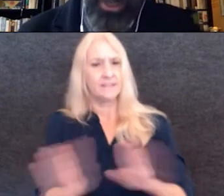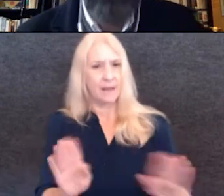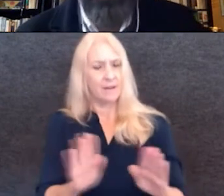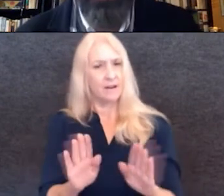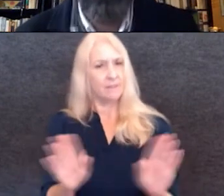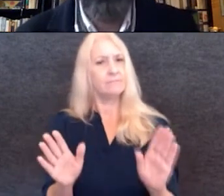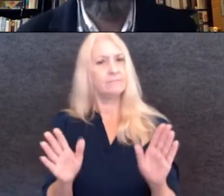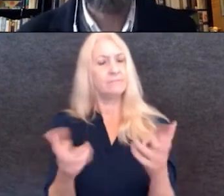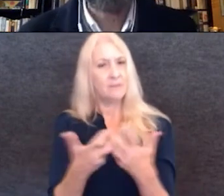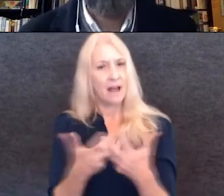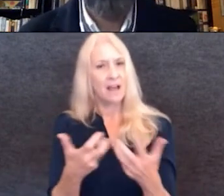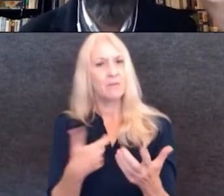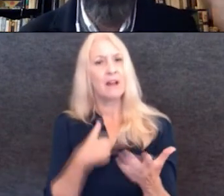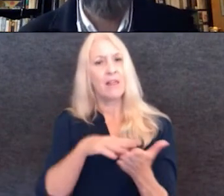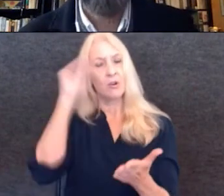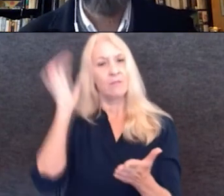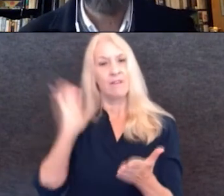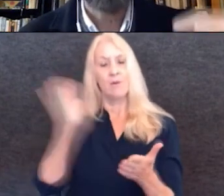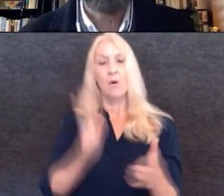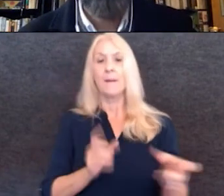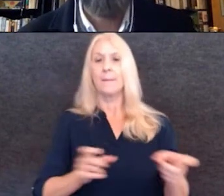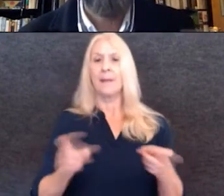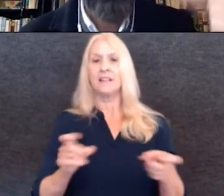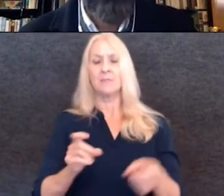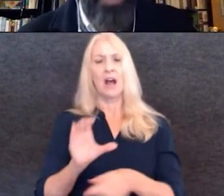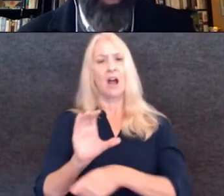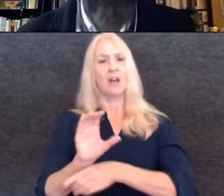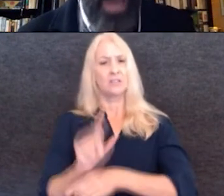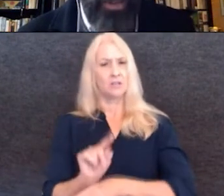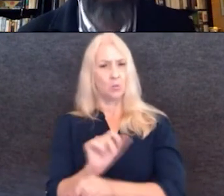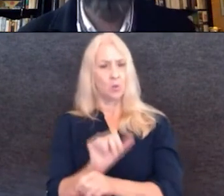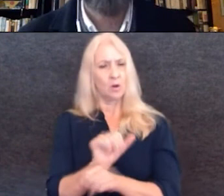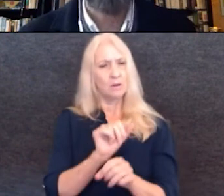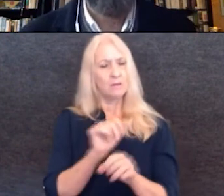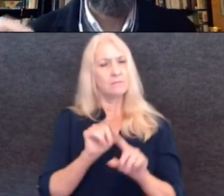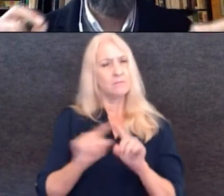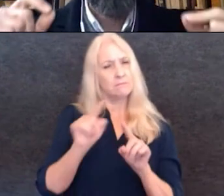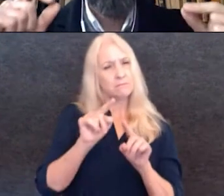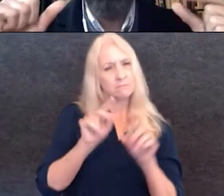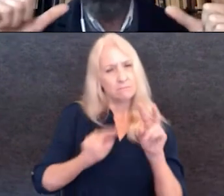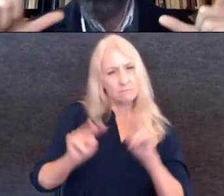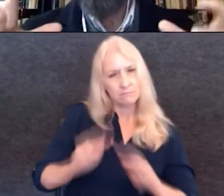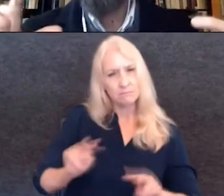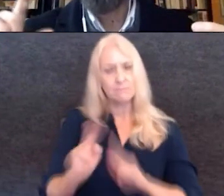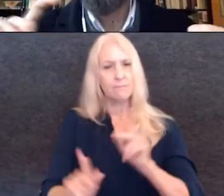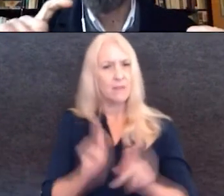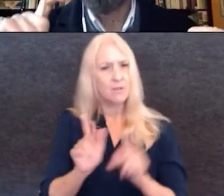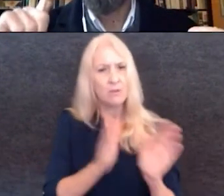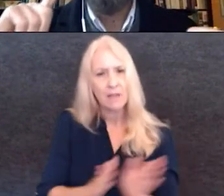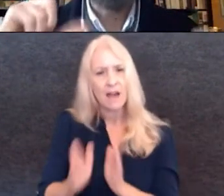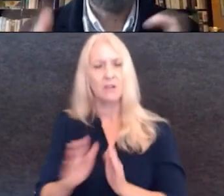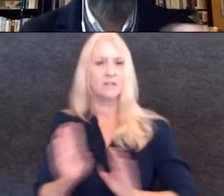learned when I was in the management consulting firm around this idea of sort of looking at people and patterns of behavior, and also looking at kind